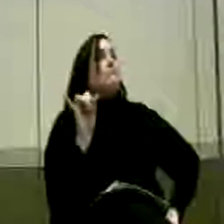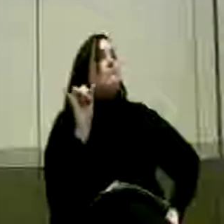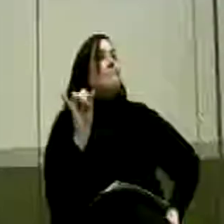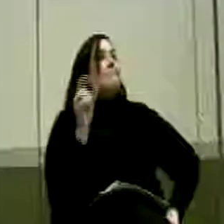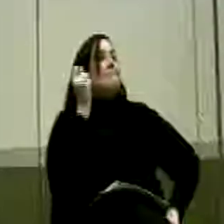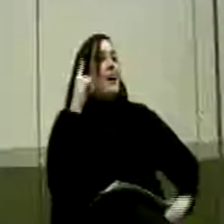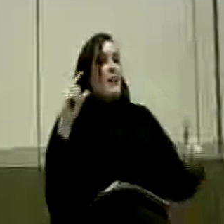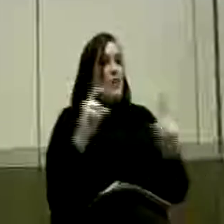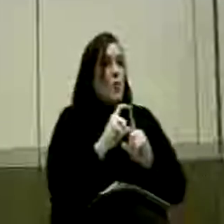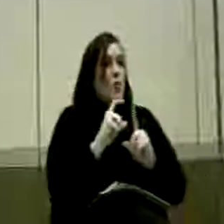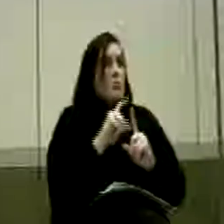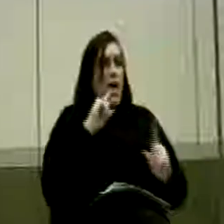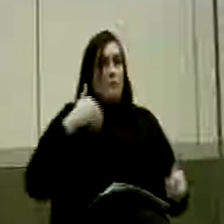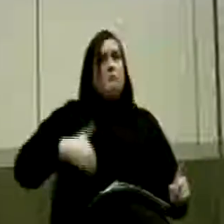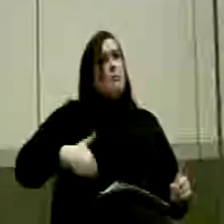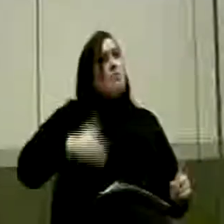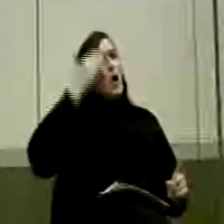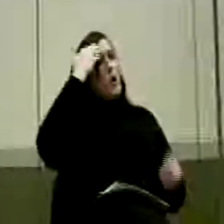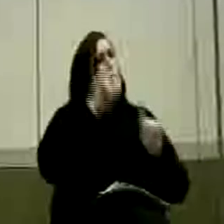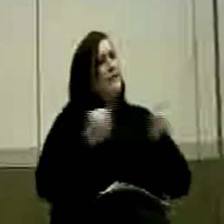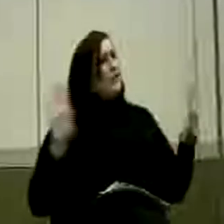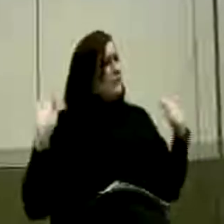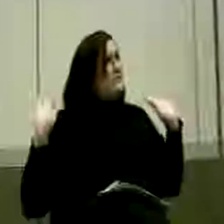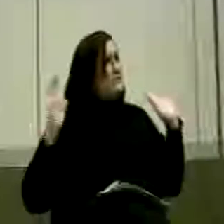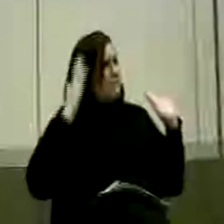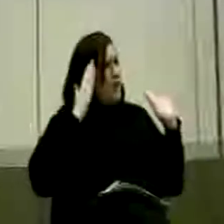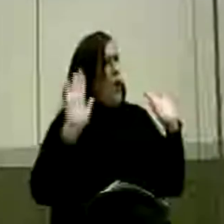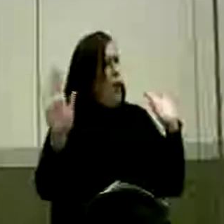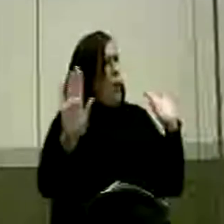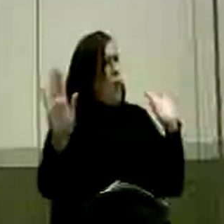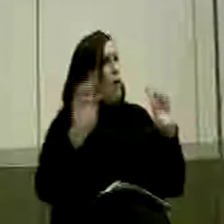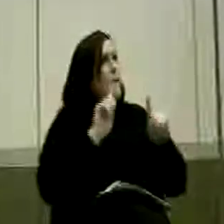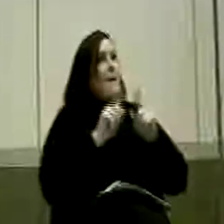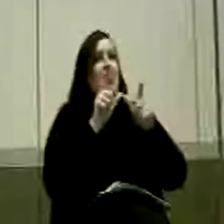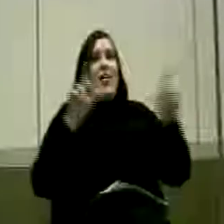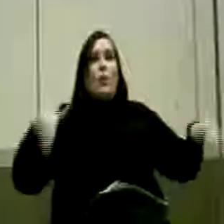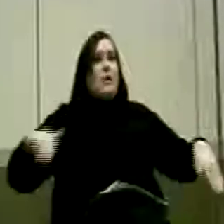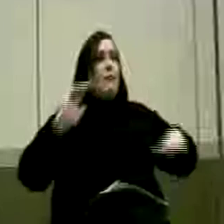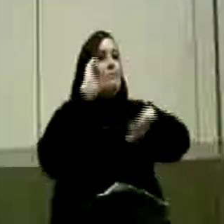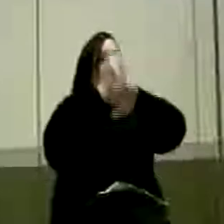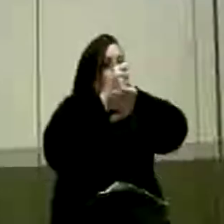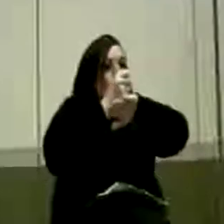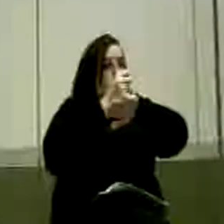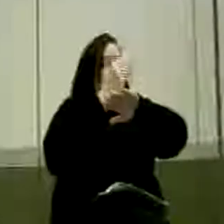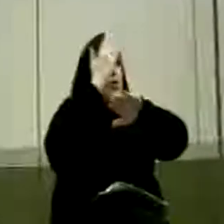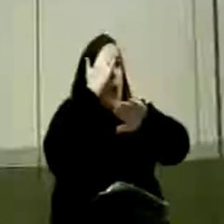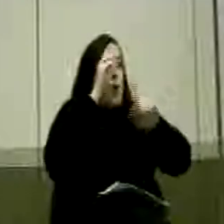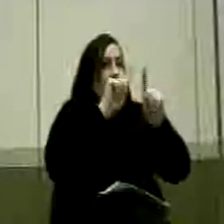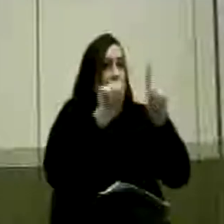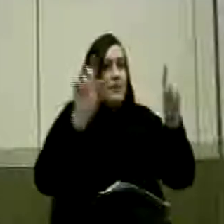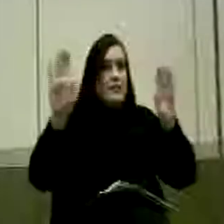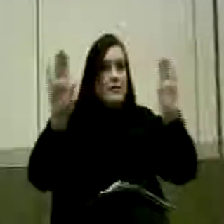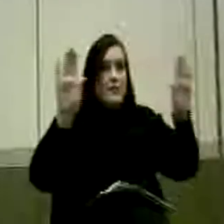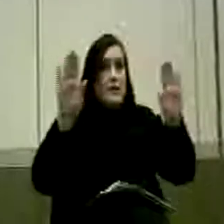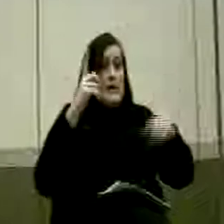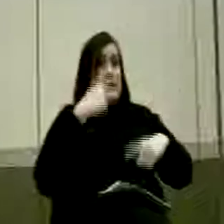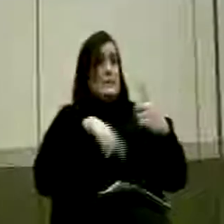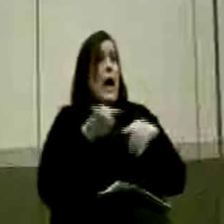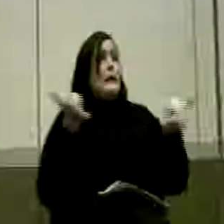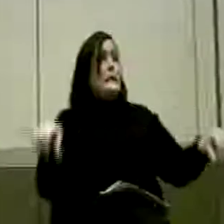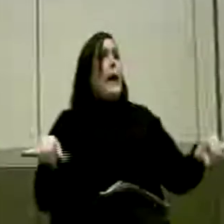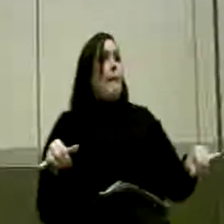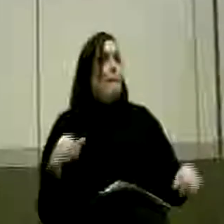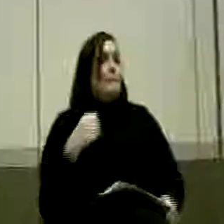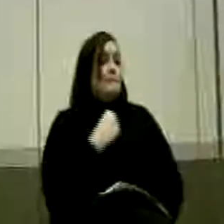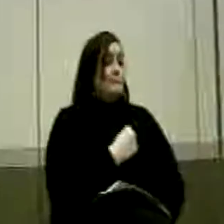connection. They intuitively know the difference, but they don't have the language like you're saying, where the you know, the sign is the same. So they need